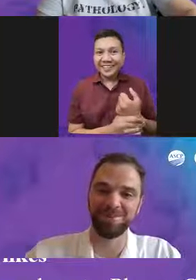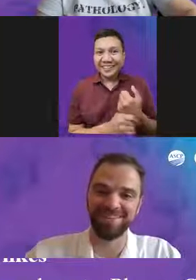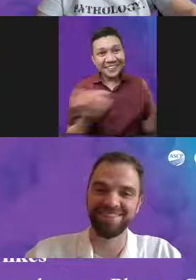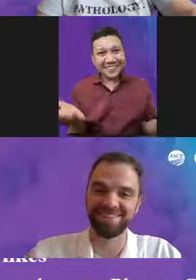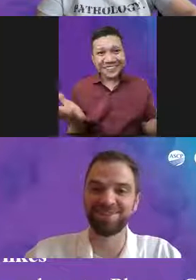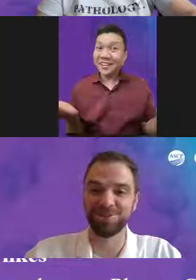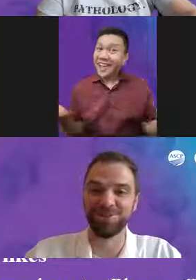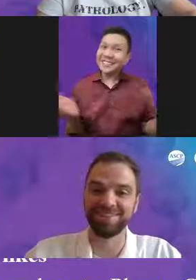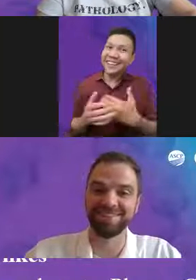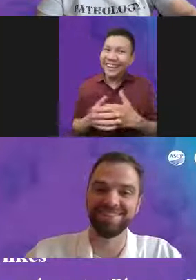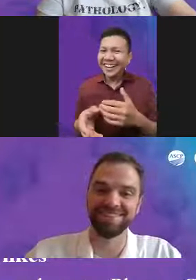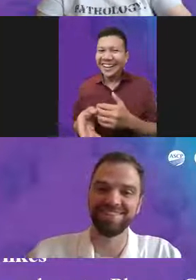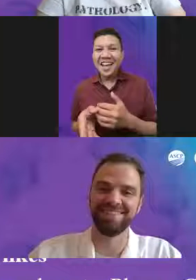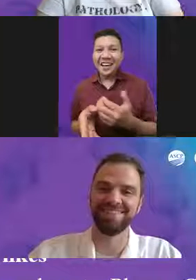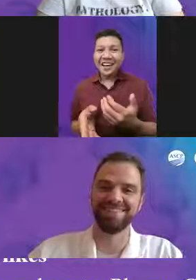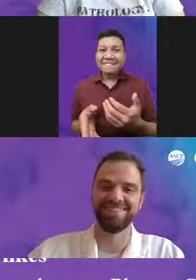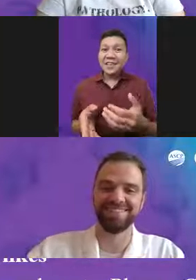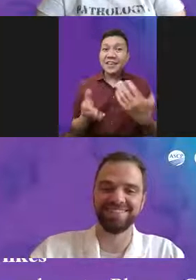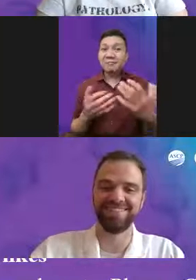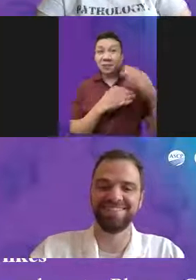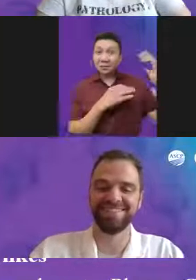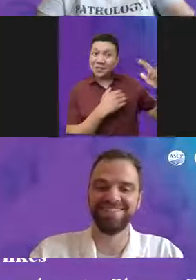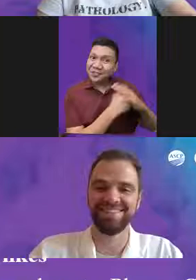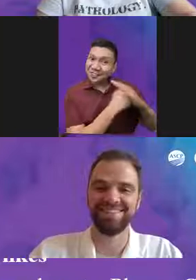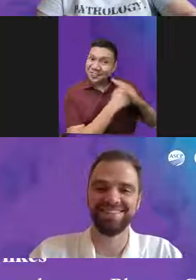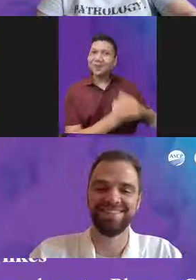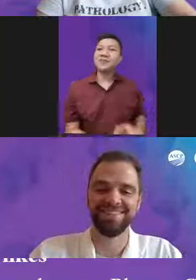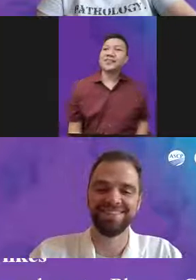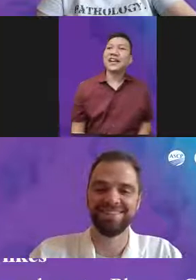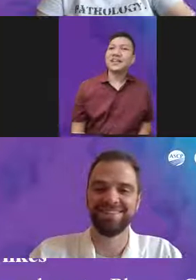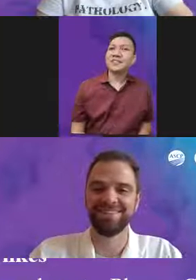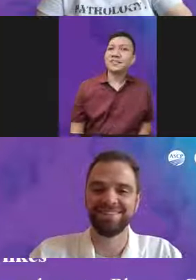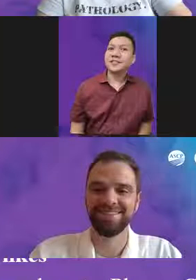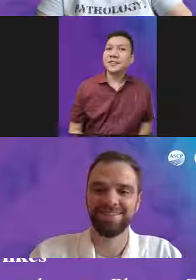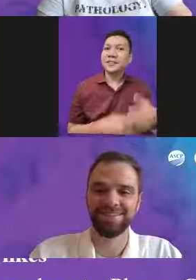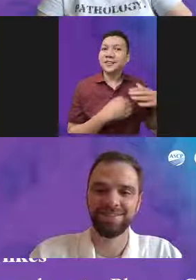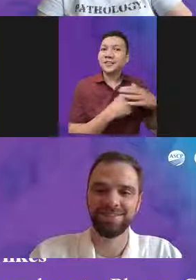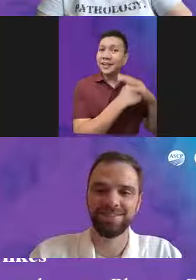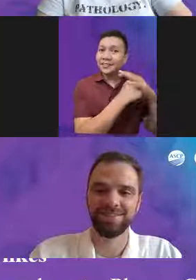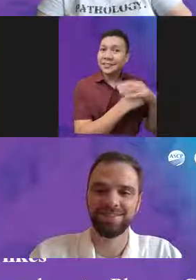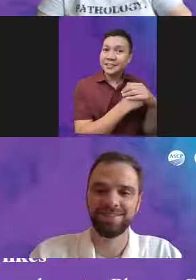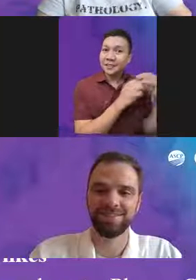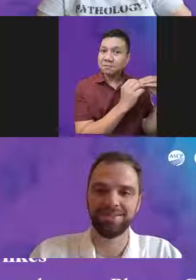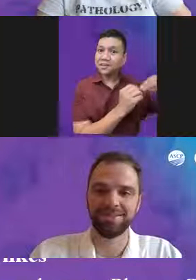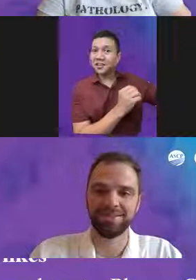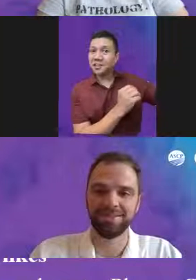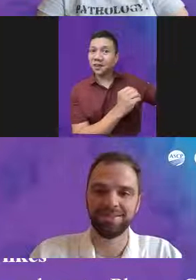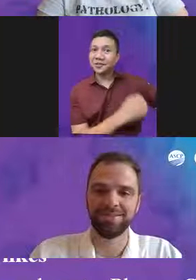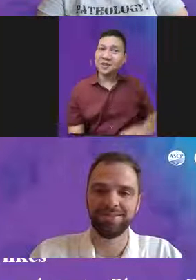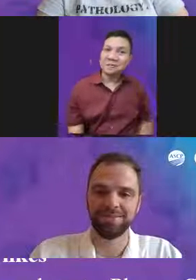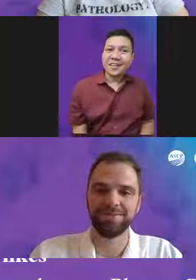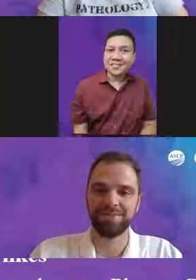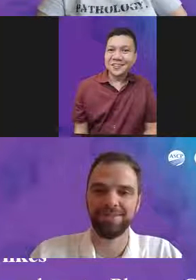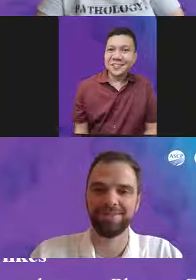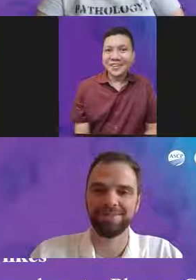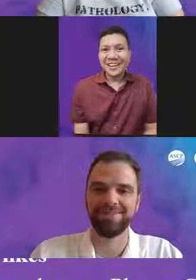bone marrow is crying. It's good. Yes, it's crying. Yeah, because when it's pushed, you know, pushed to the sinuses, it makes a teardrop